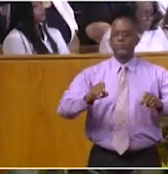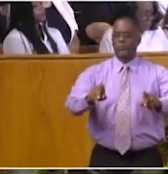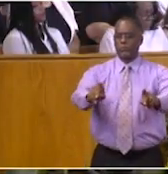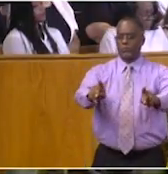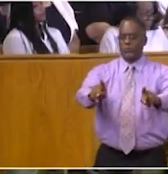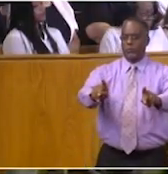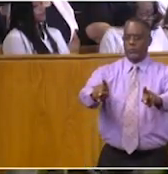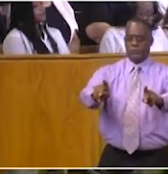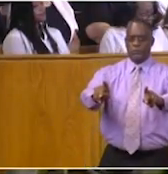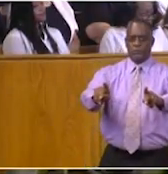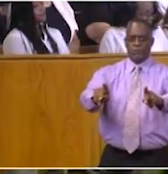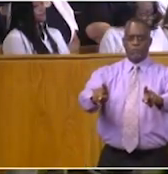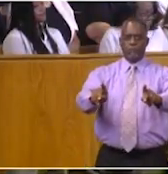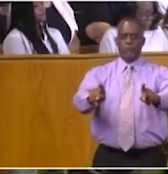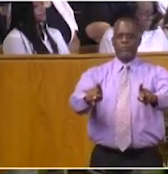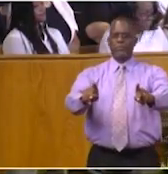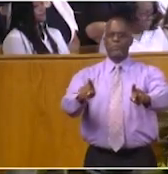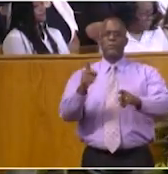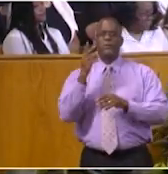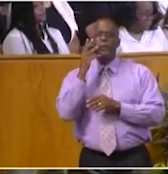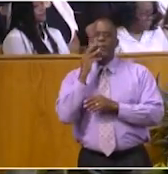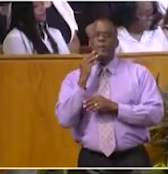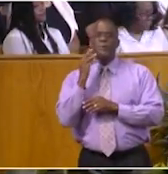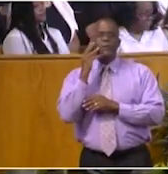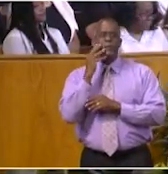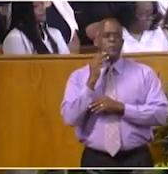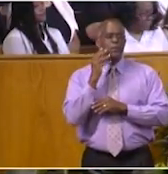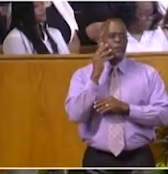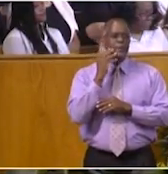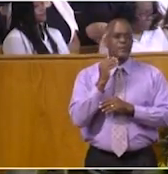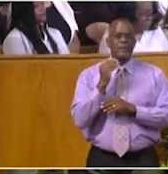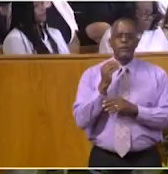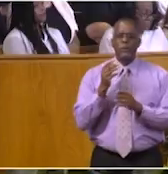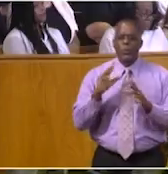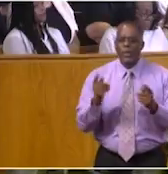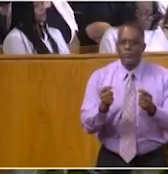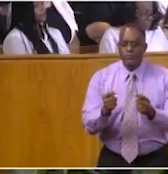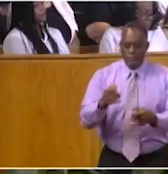privilege of witnessing the last